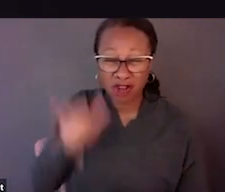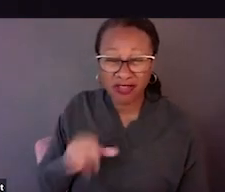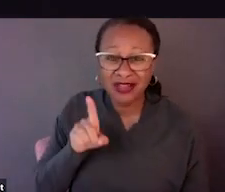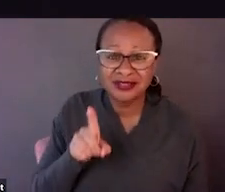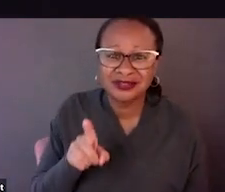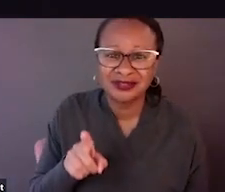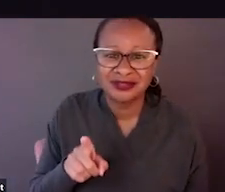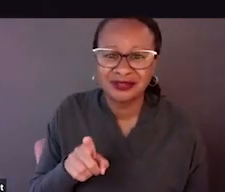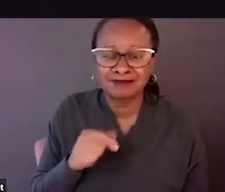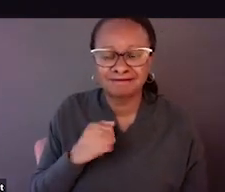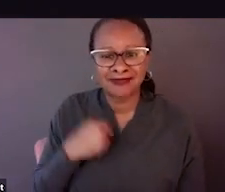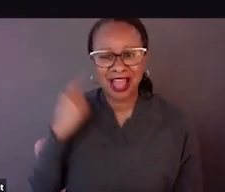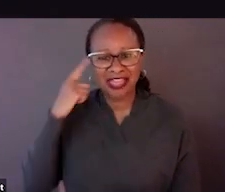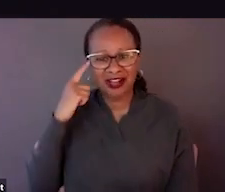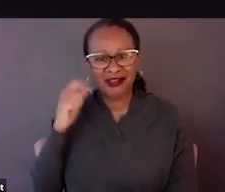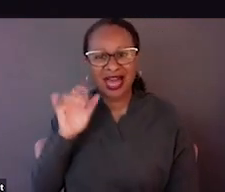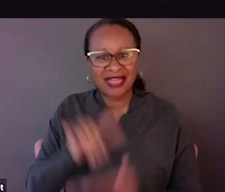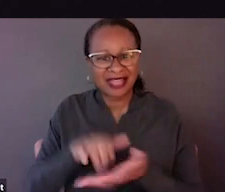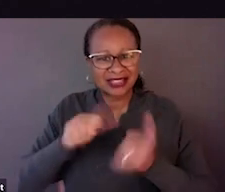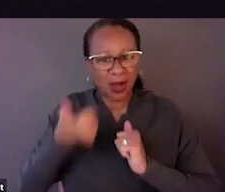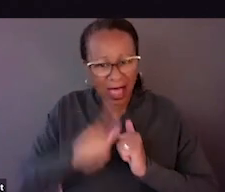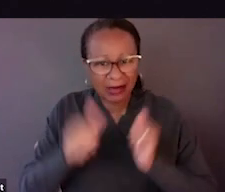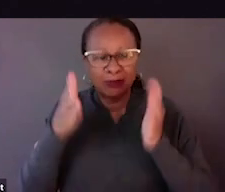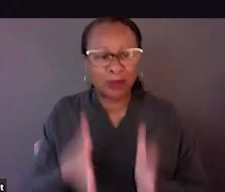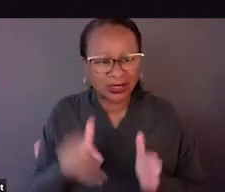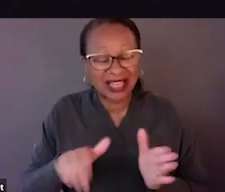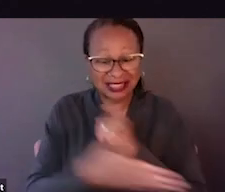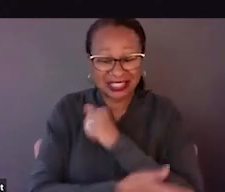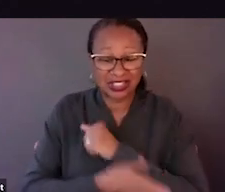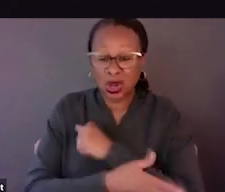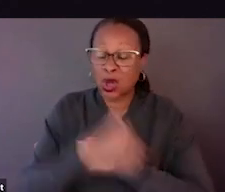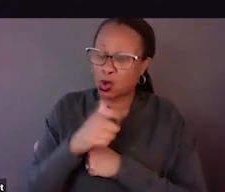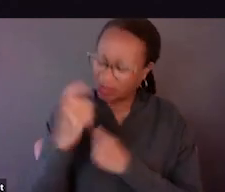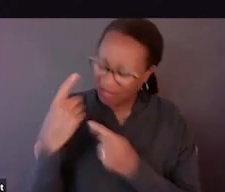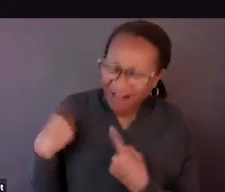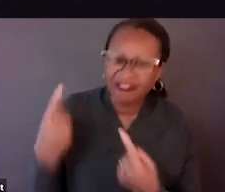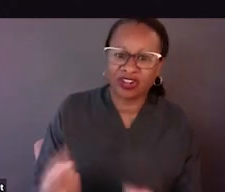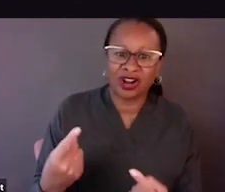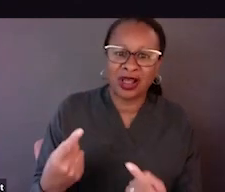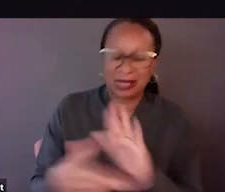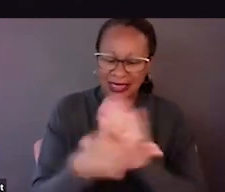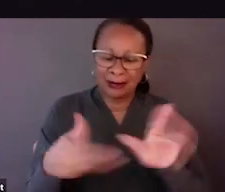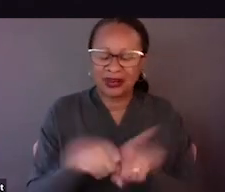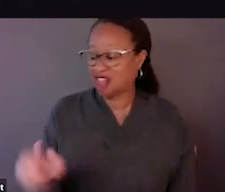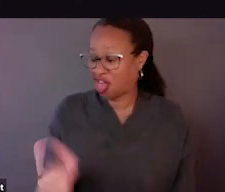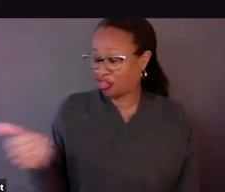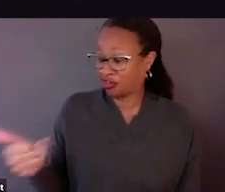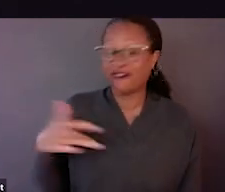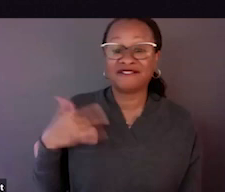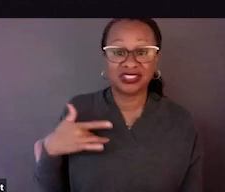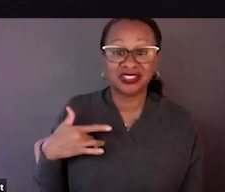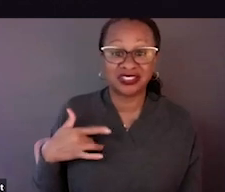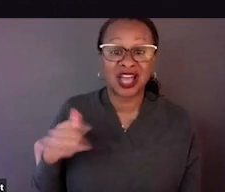that, I thought, that is how any person in this country who has ever been othered feels, because that's